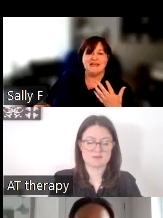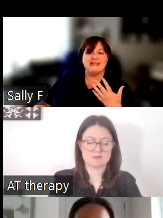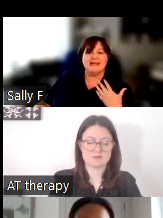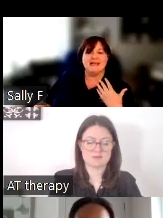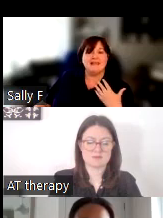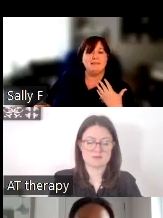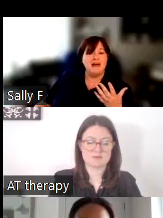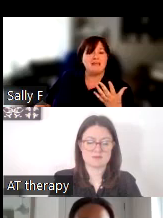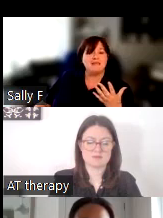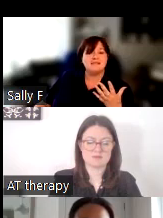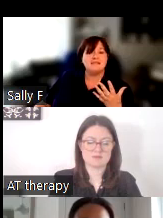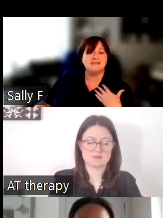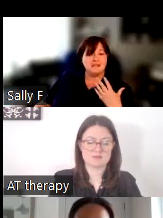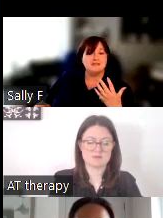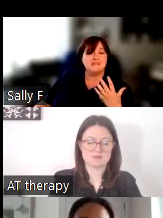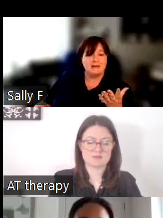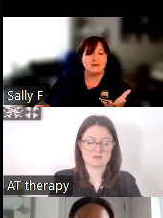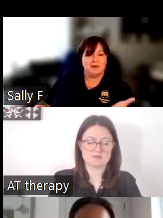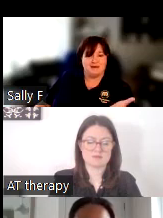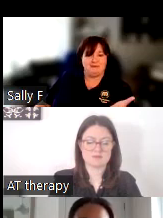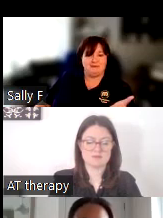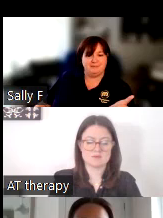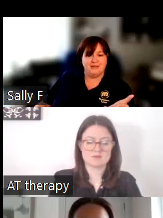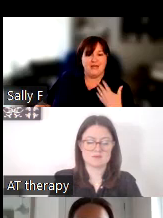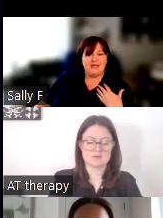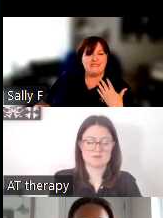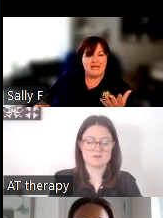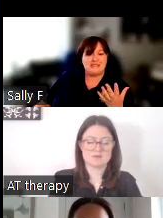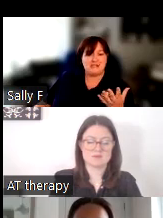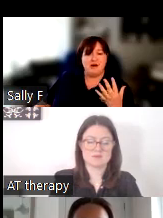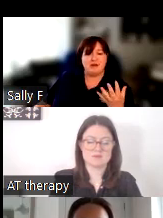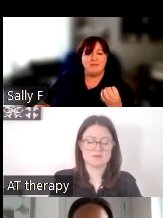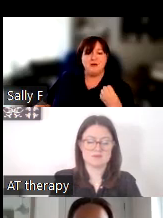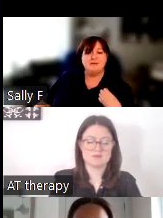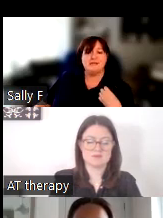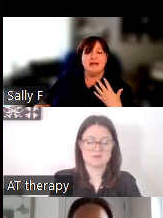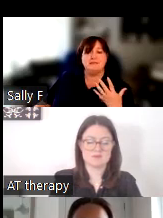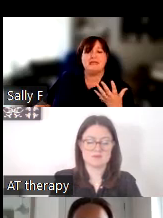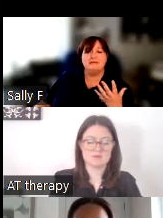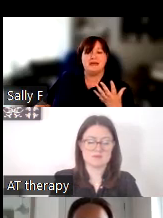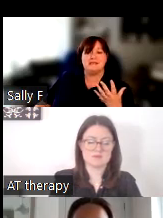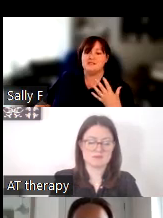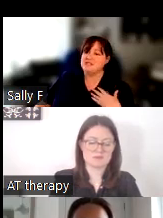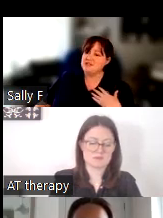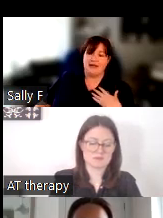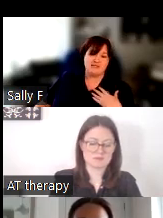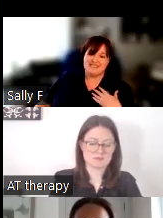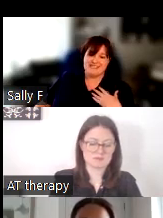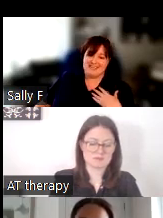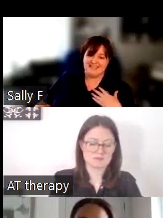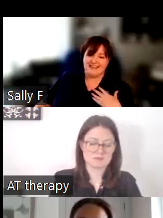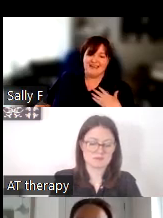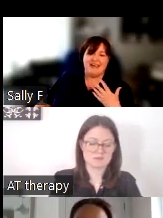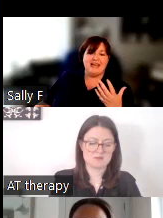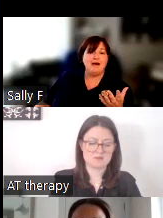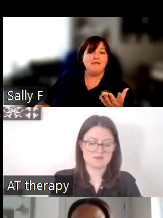She's saying that in the past, she used to keep quiet. Scared to rock the boat and make a mess. She's not out at